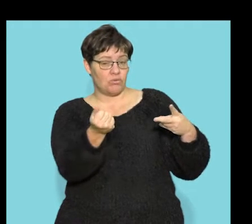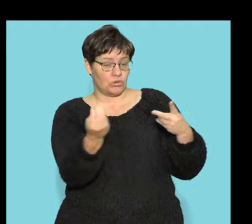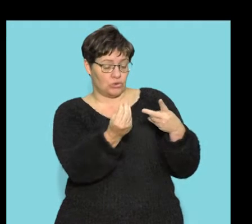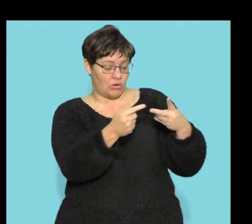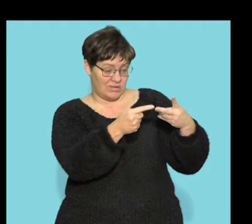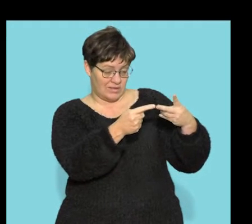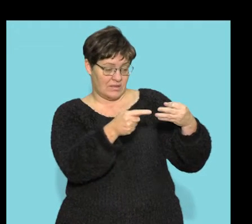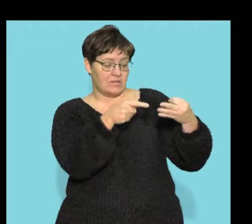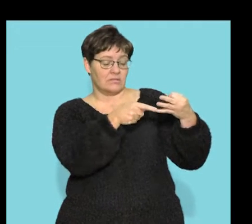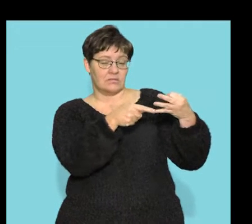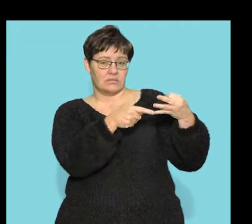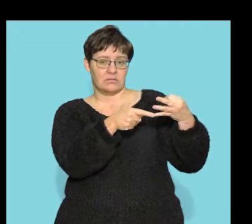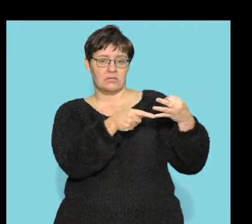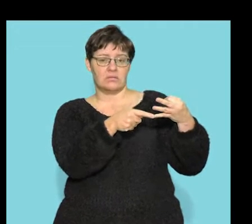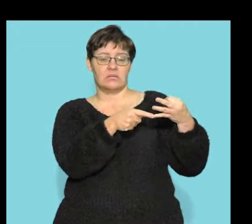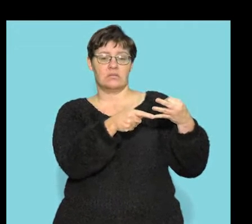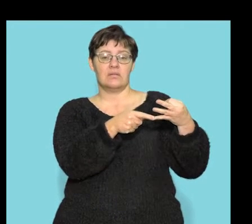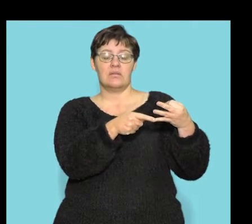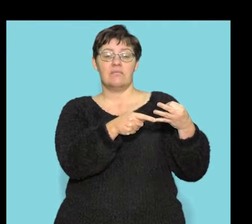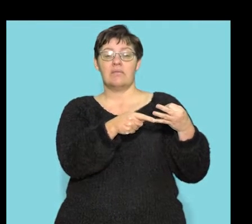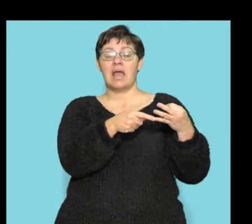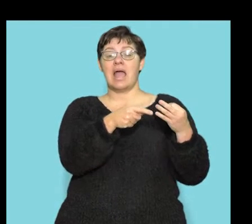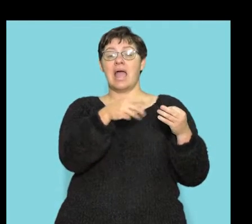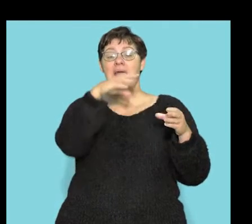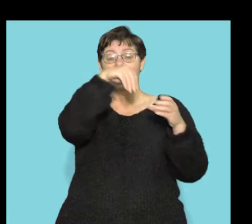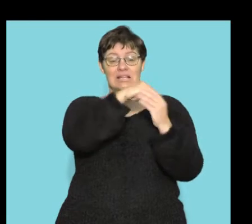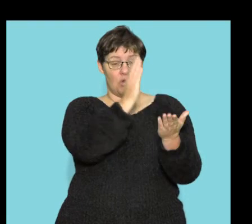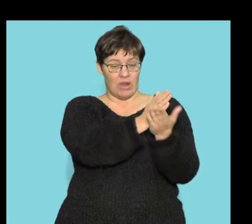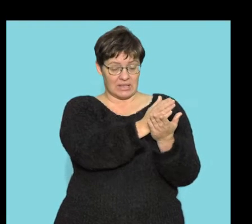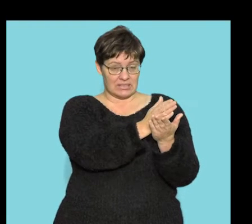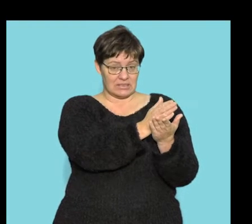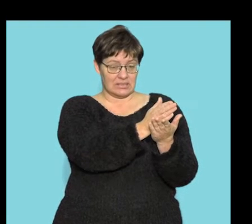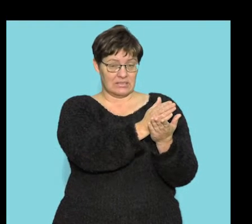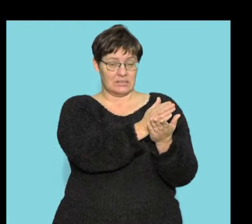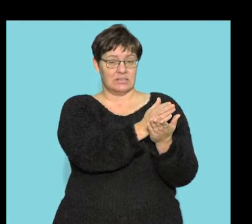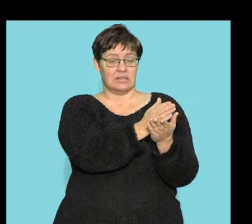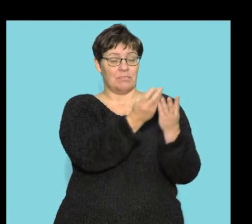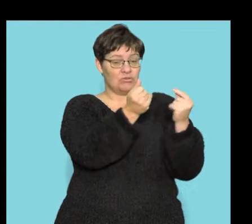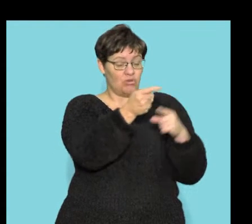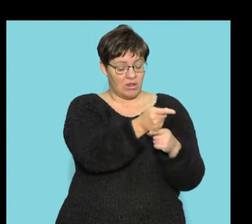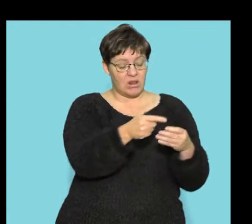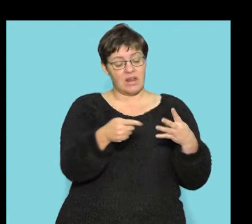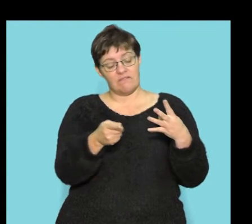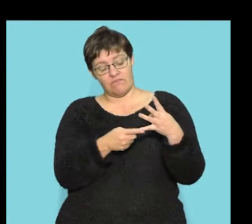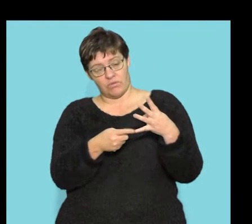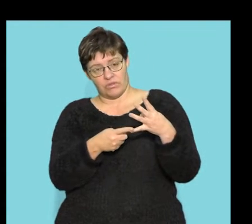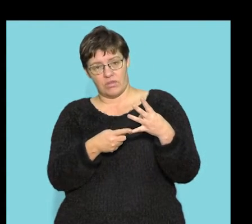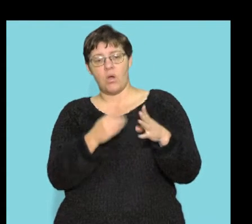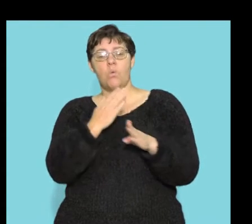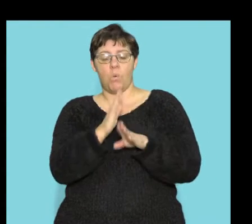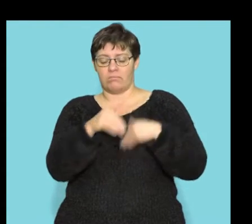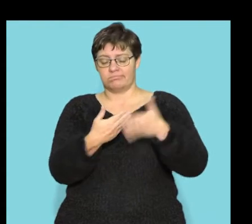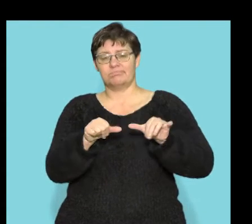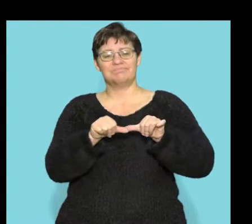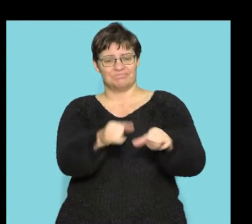stock. Number 3, your indirect materials or consumable store stock. And the 4th one is your work in